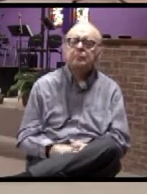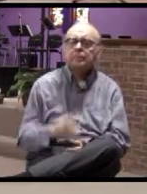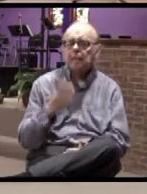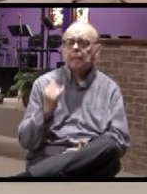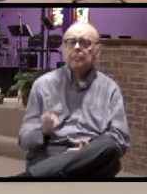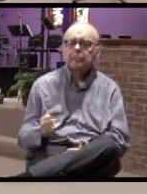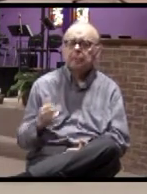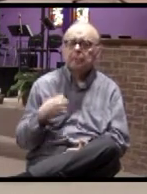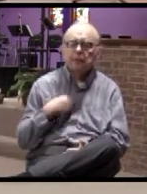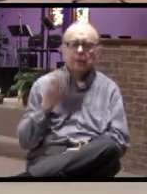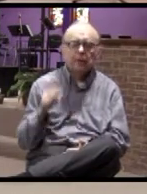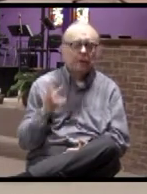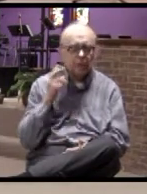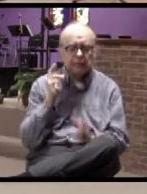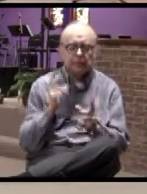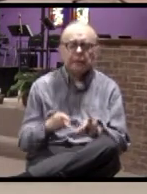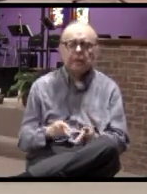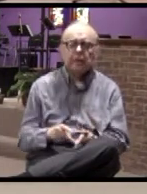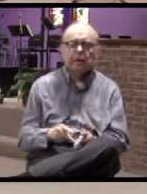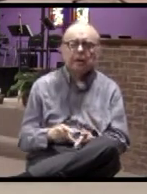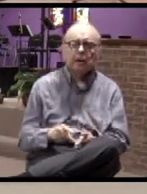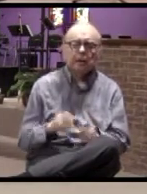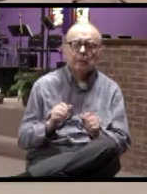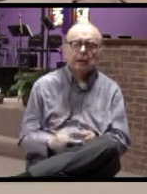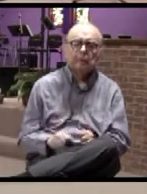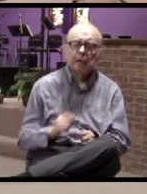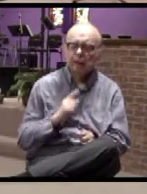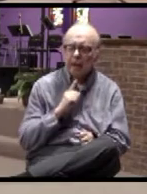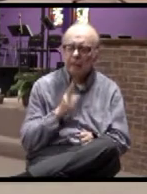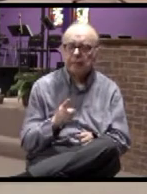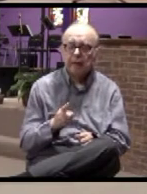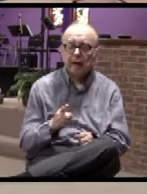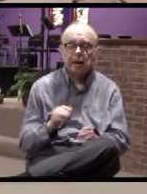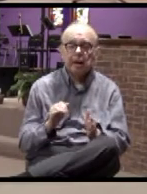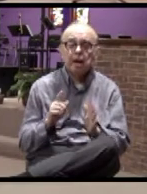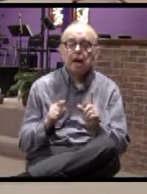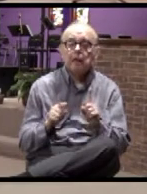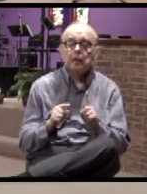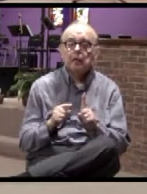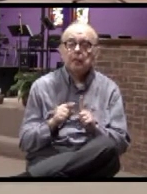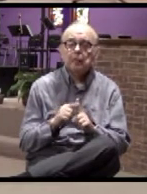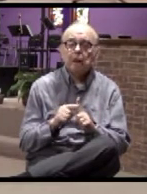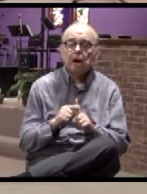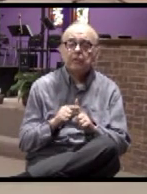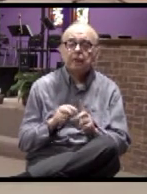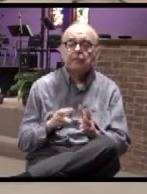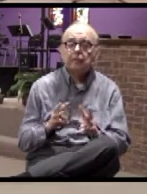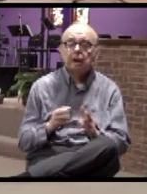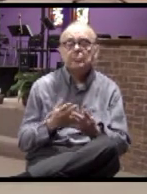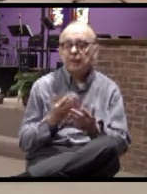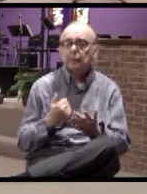Because I've never heard anybody been able to answer that in the affirmative before.